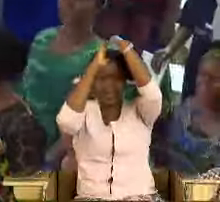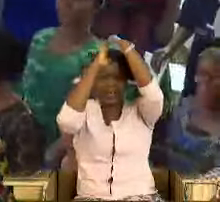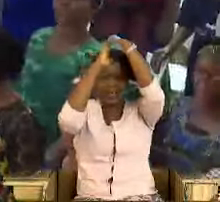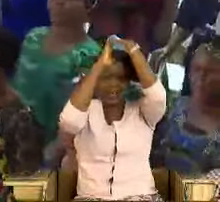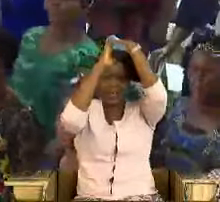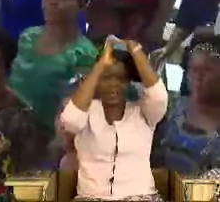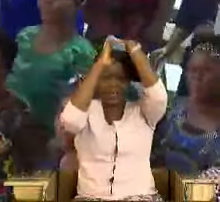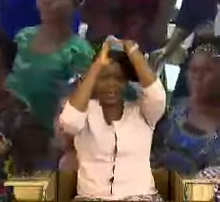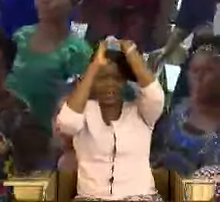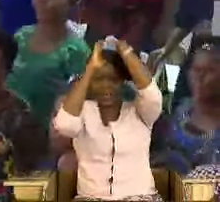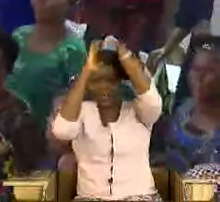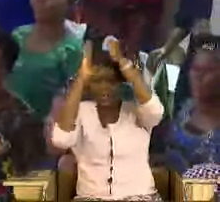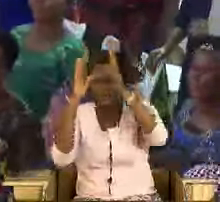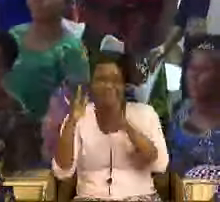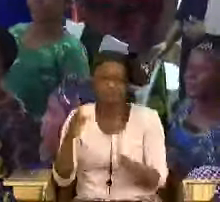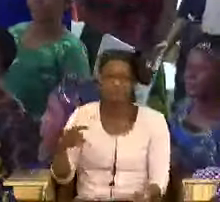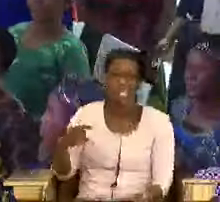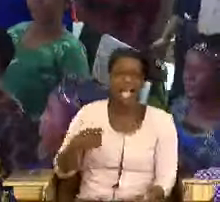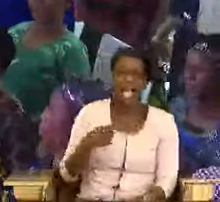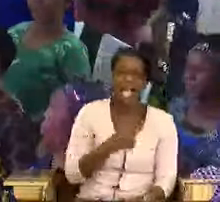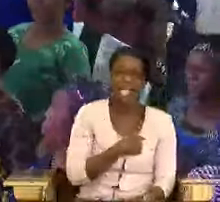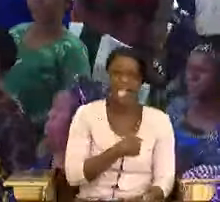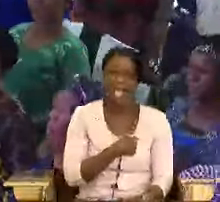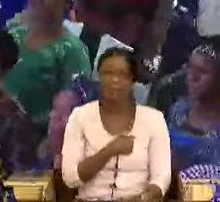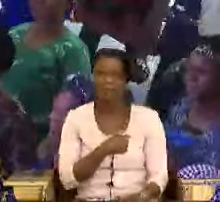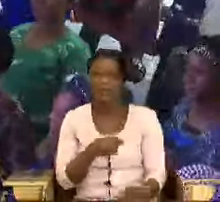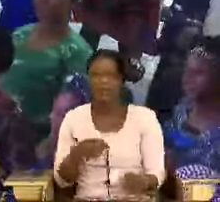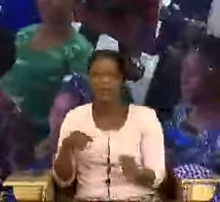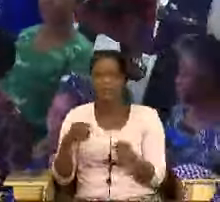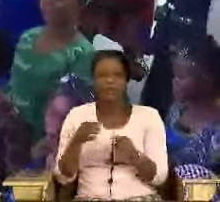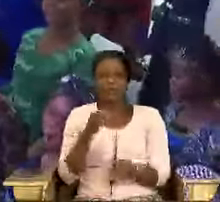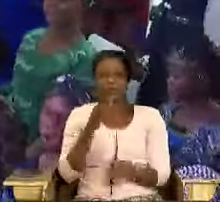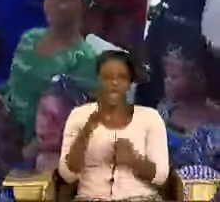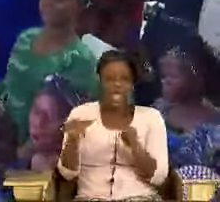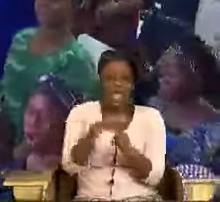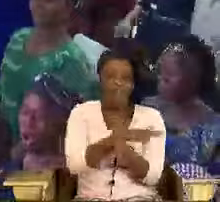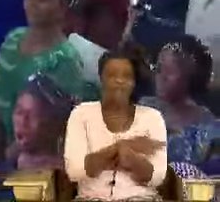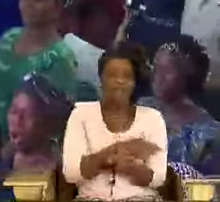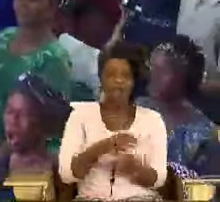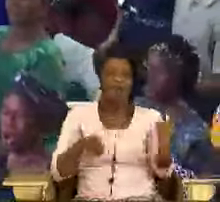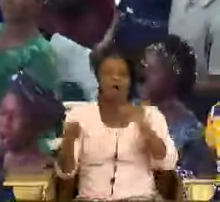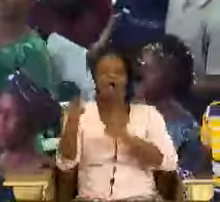I I am grateful oh